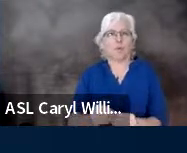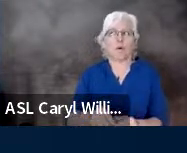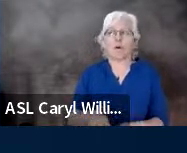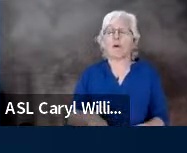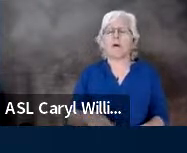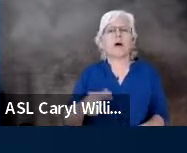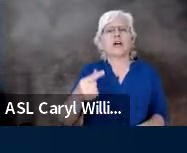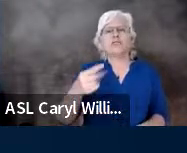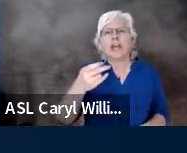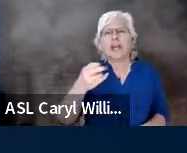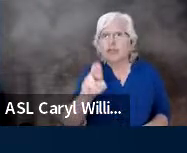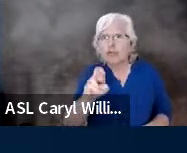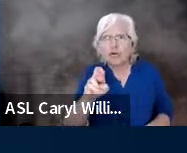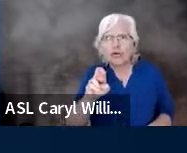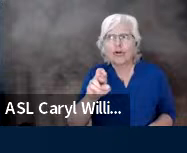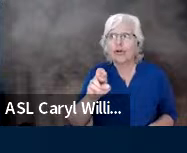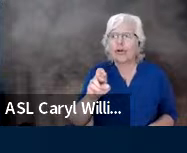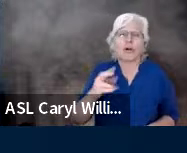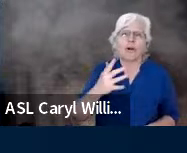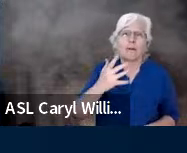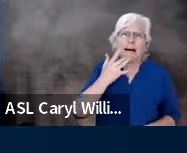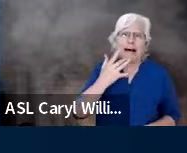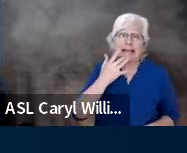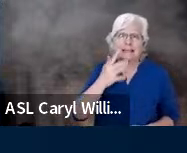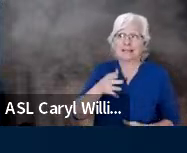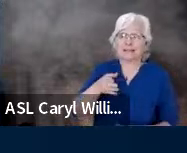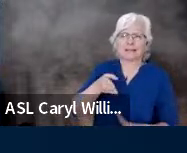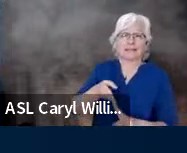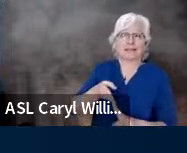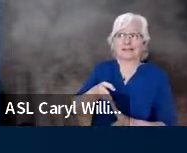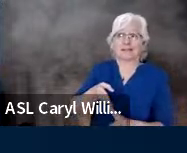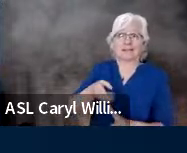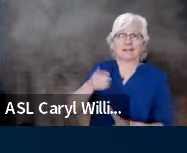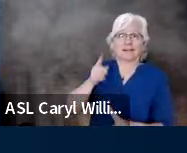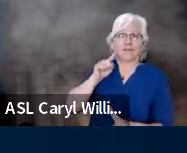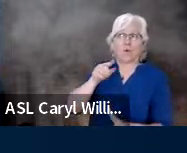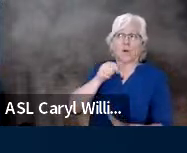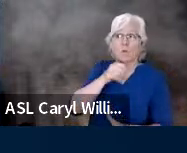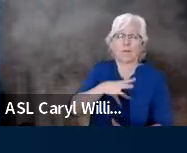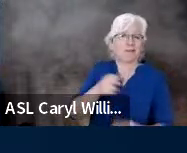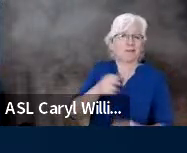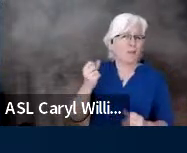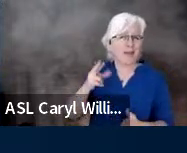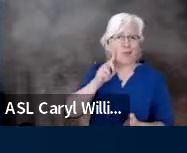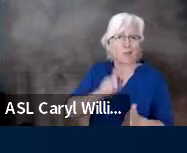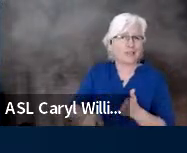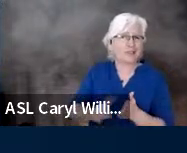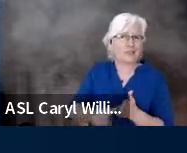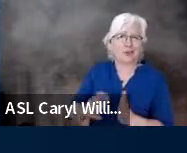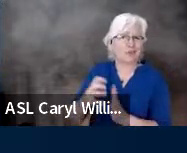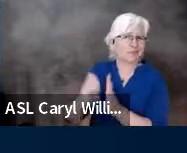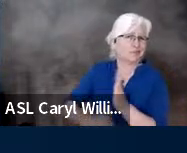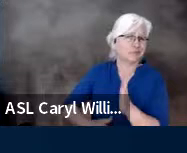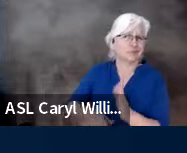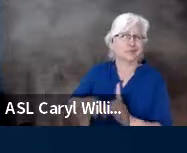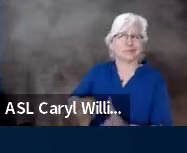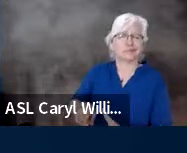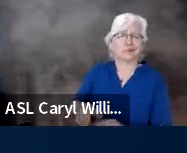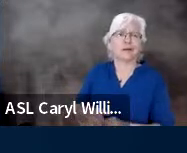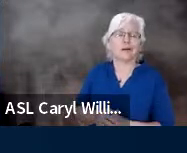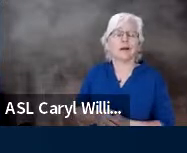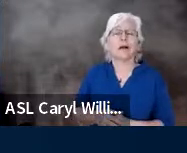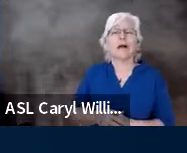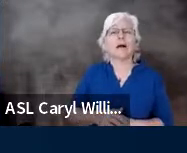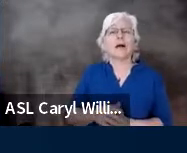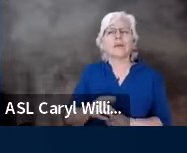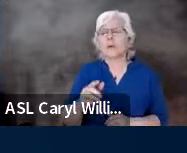as an example, towards women that have been written about and studied about in healthcare. And so when you may have, let's say, a disabled